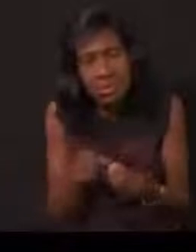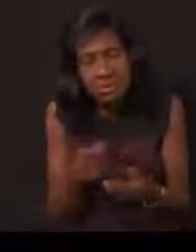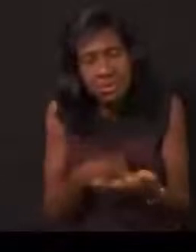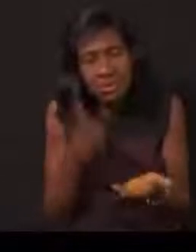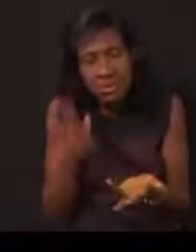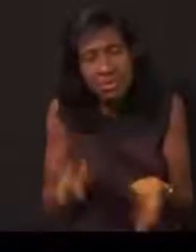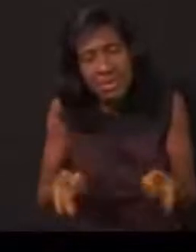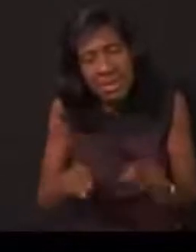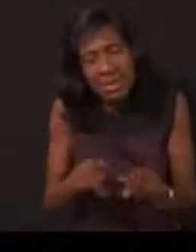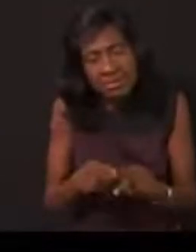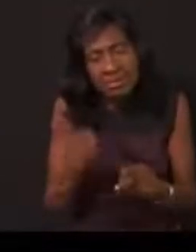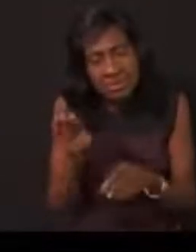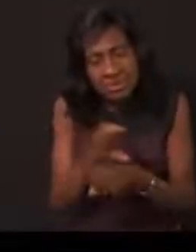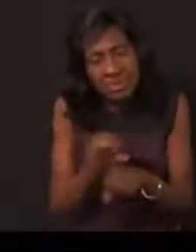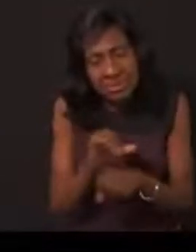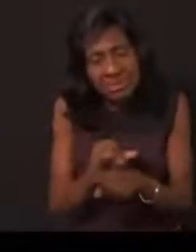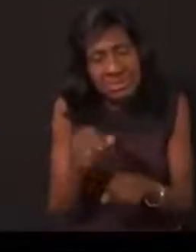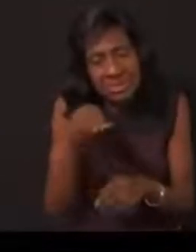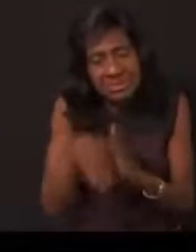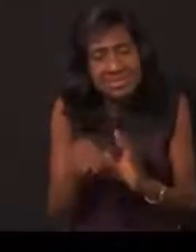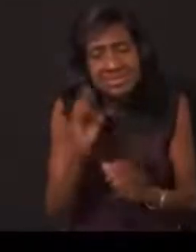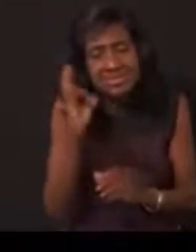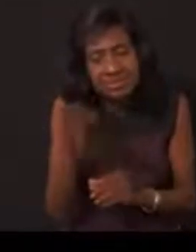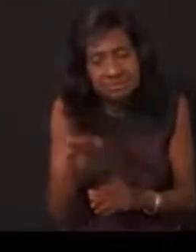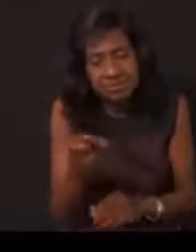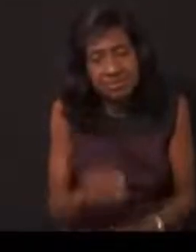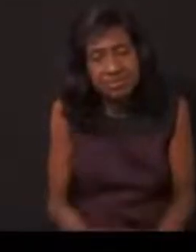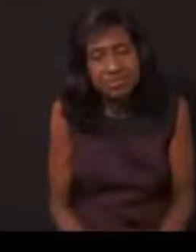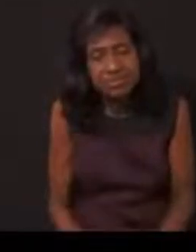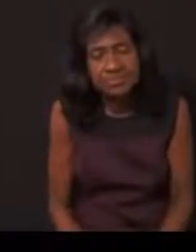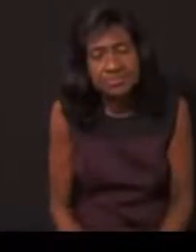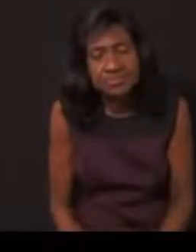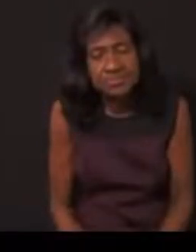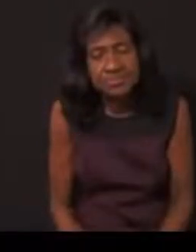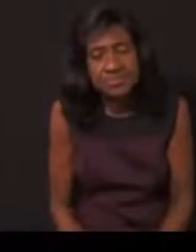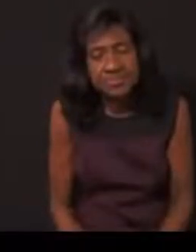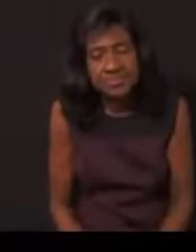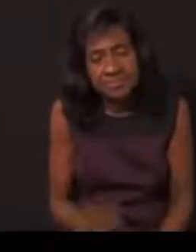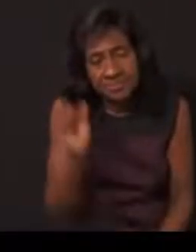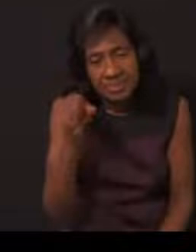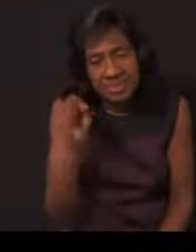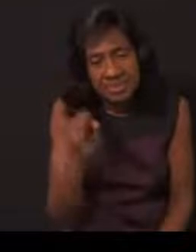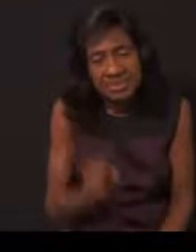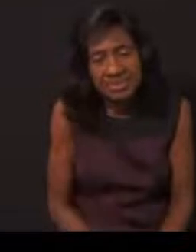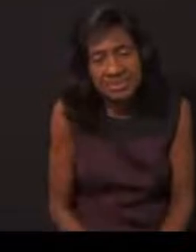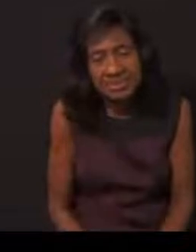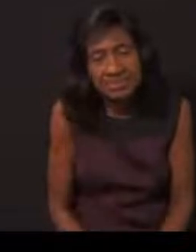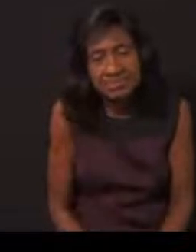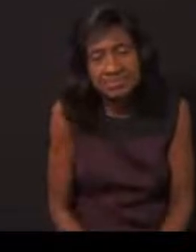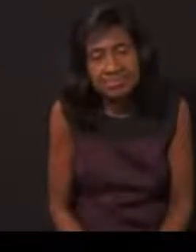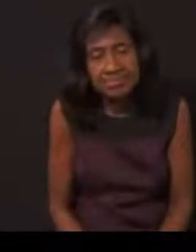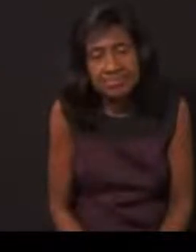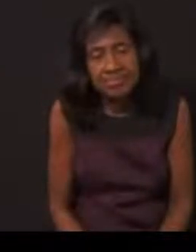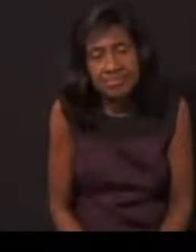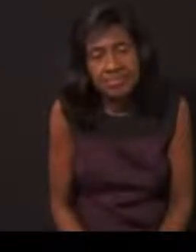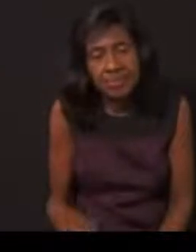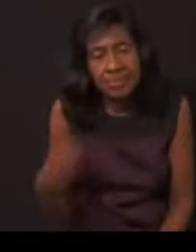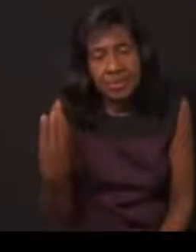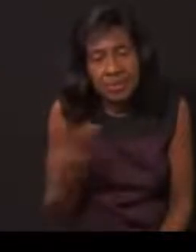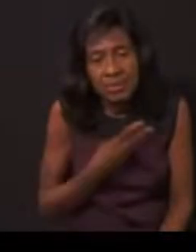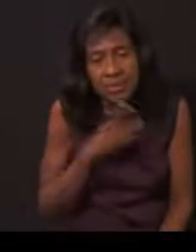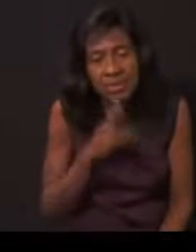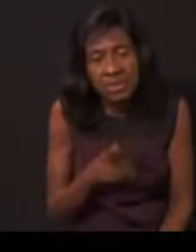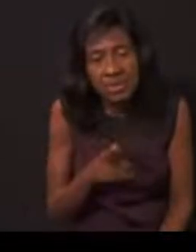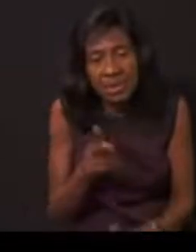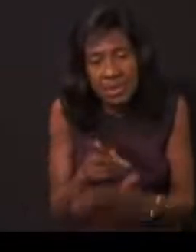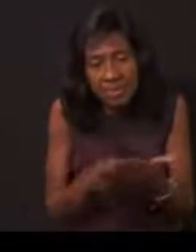on imports and the fact that it already is quite expensive to live here? Yes, absolutely. We are part of